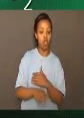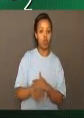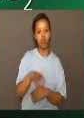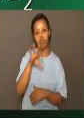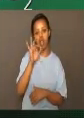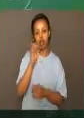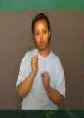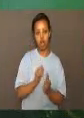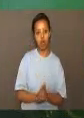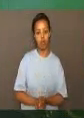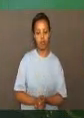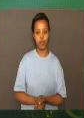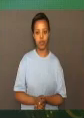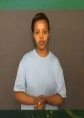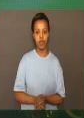well.